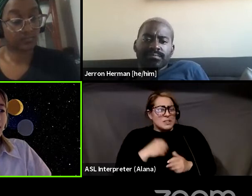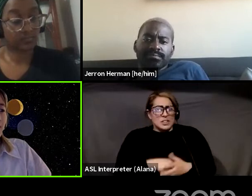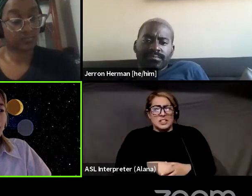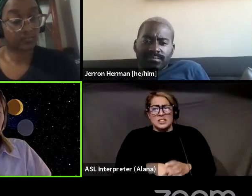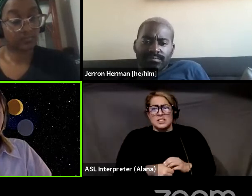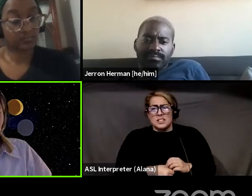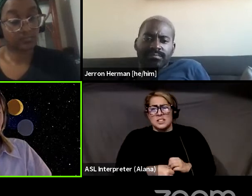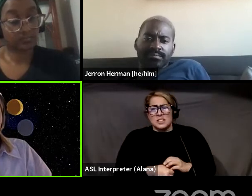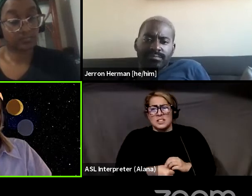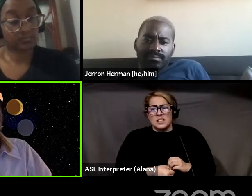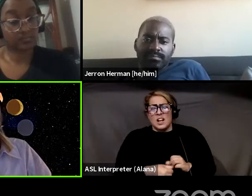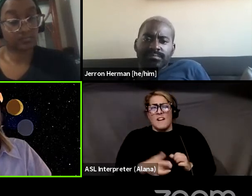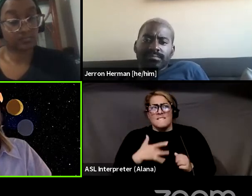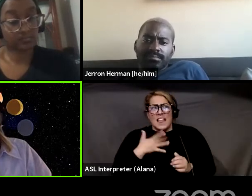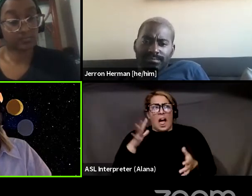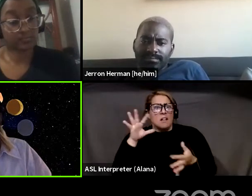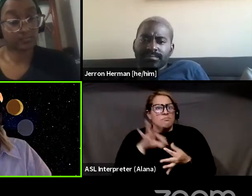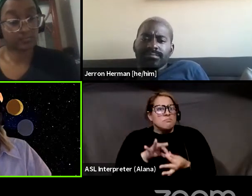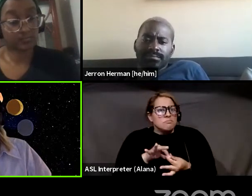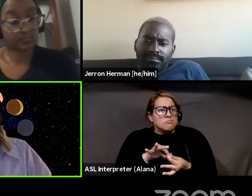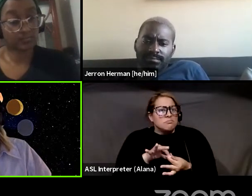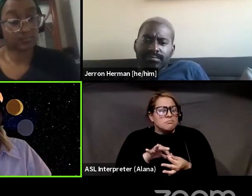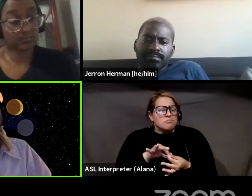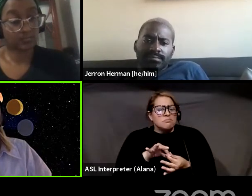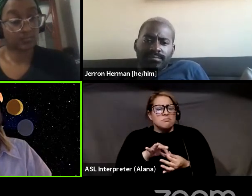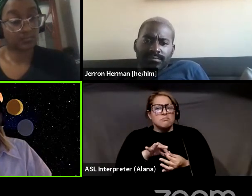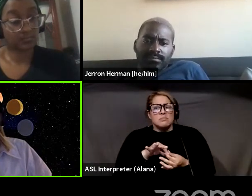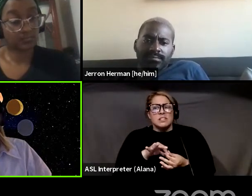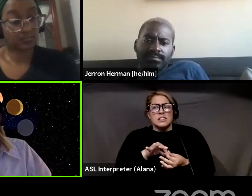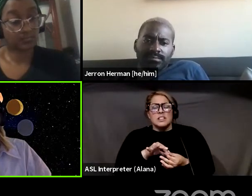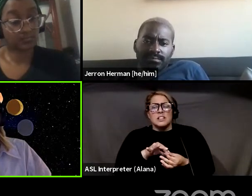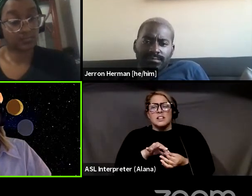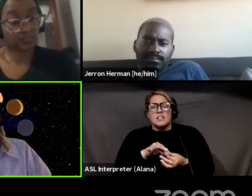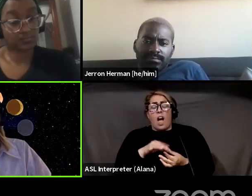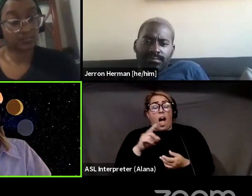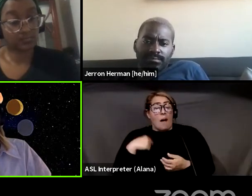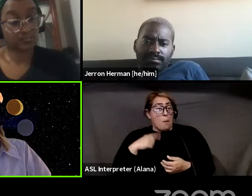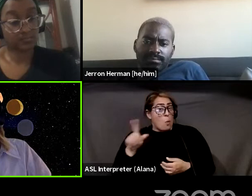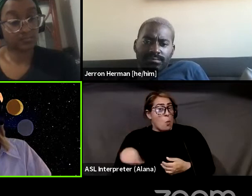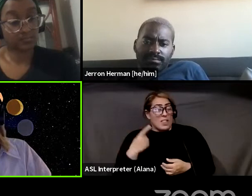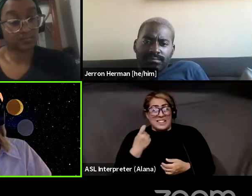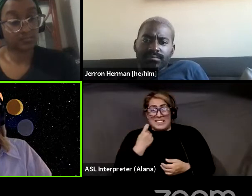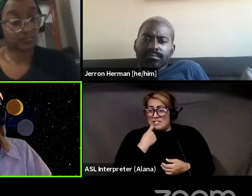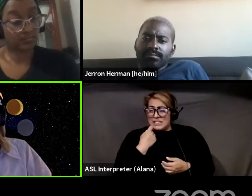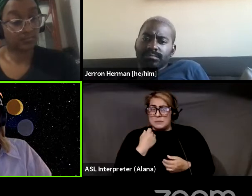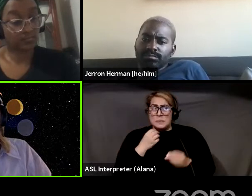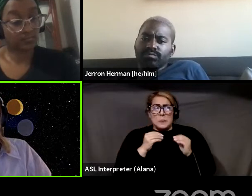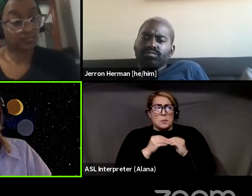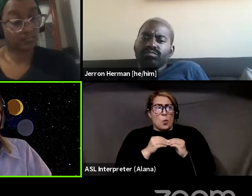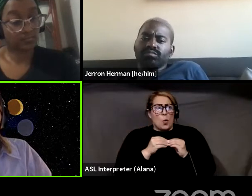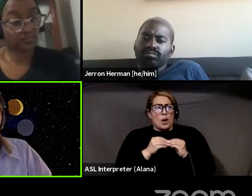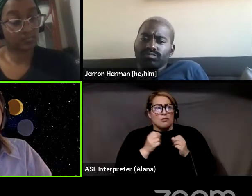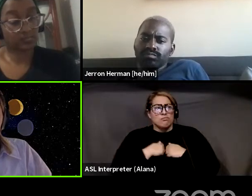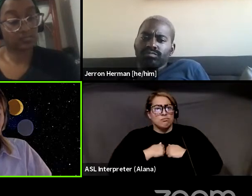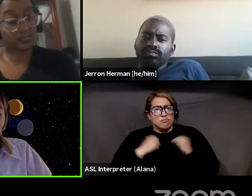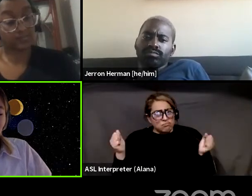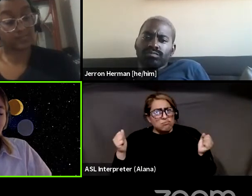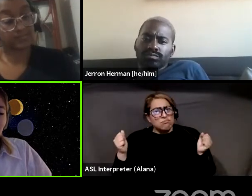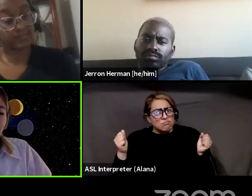like belonging, and have only recently kind of like been more explicit about that in my work as well.